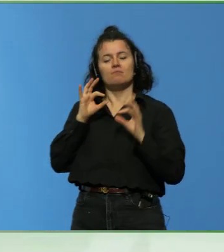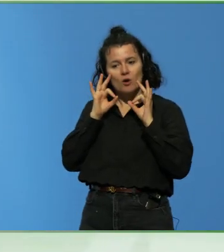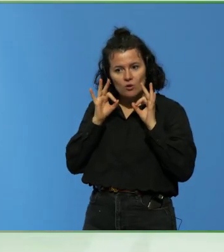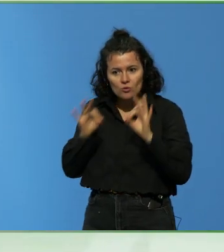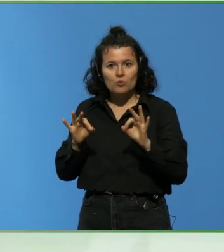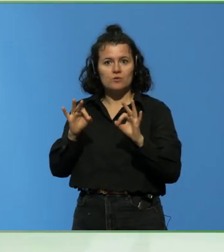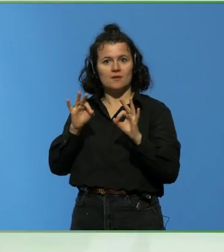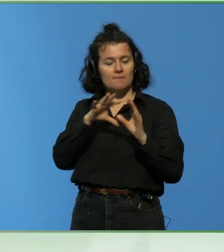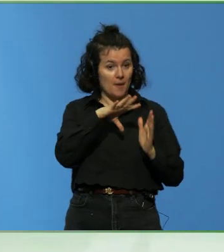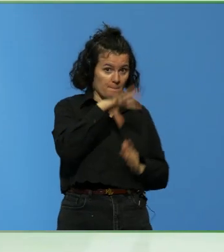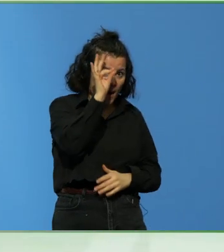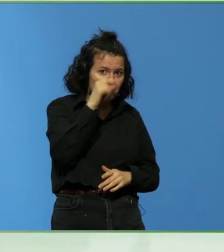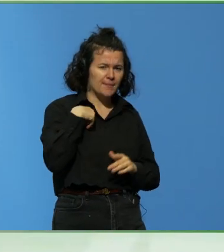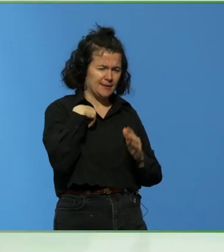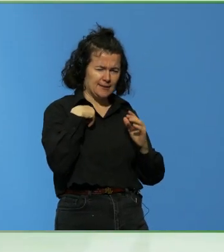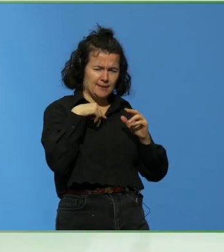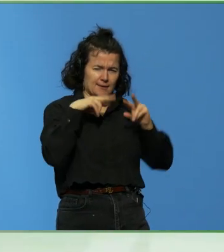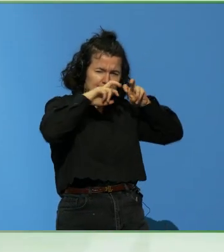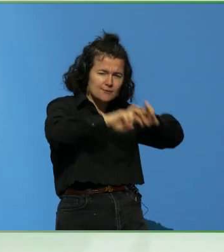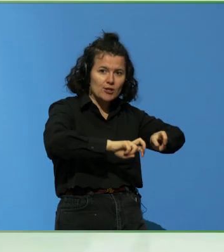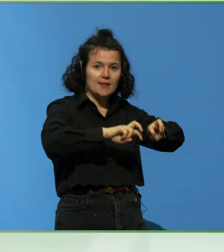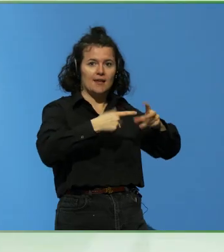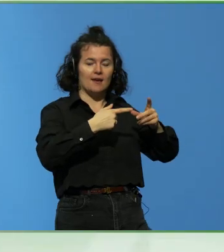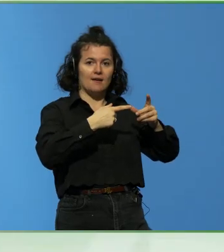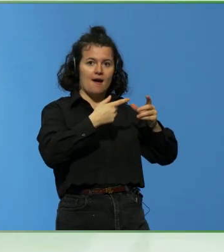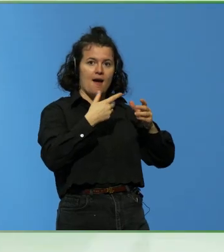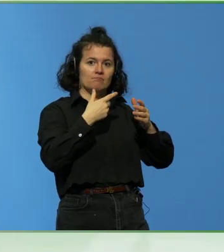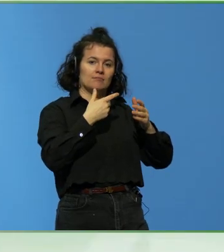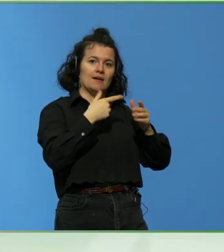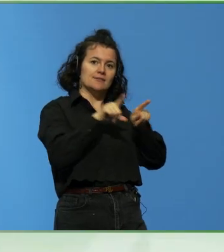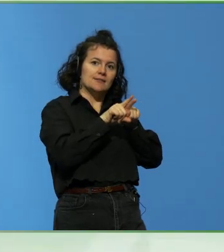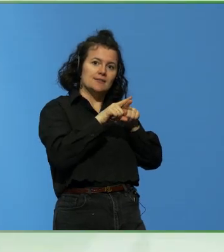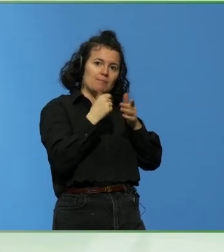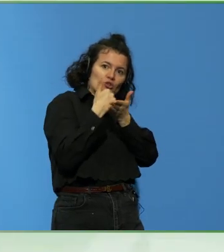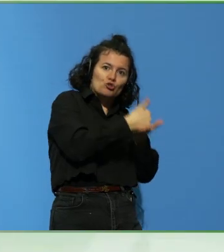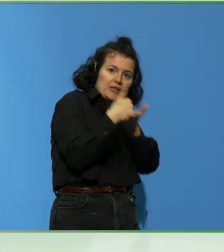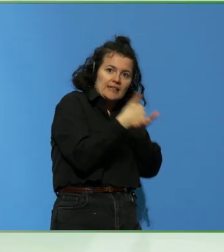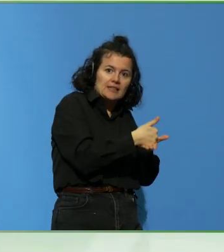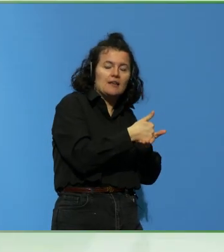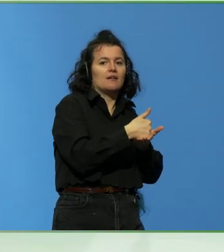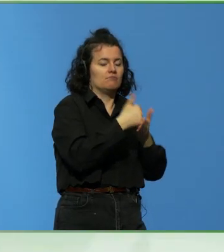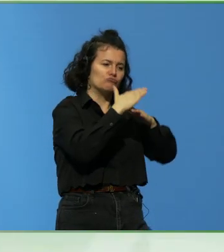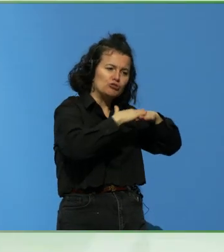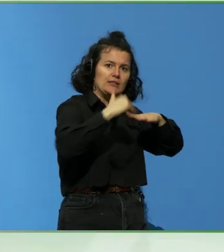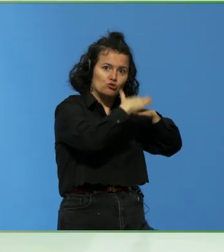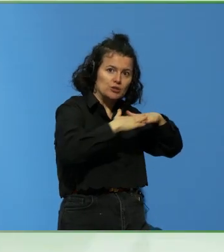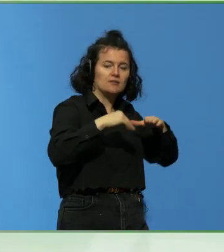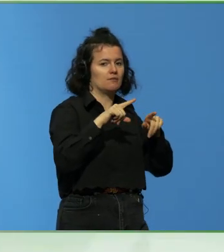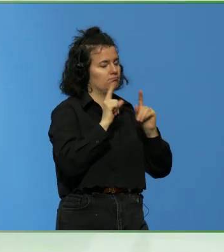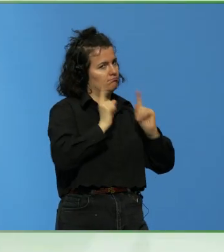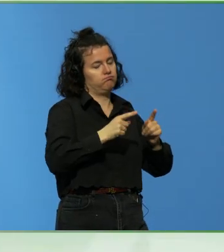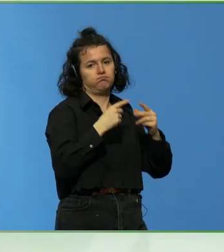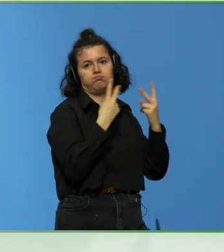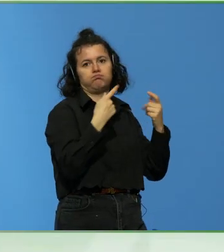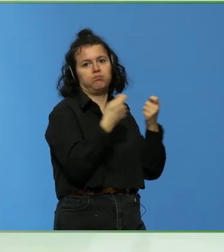for women with disabilities. So, and all women. So, and for the men in the audience, you can be advocates too, to ensure that the women that